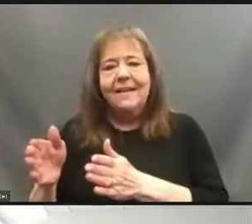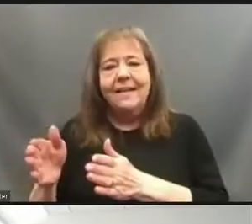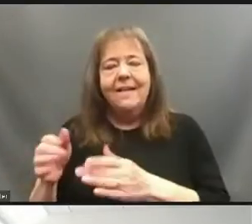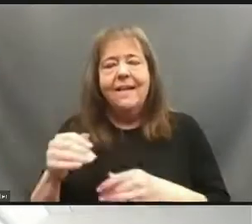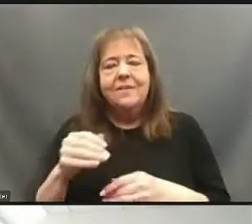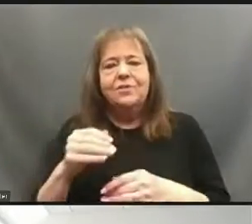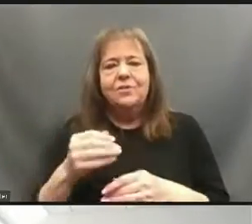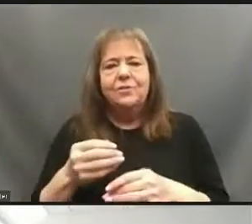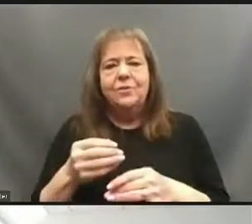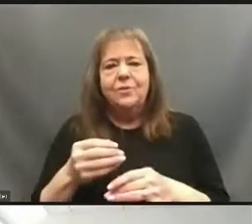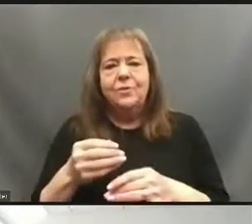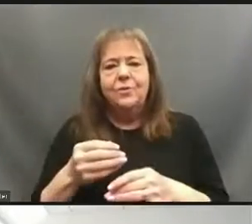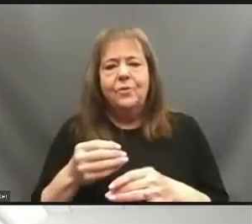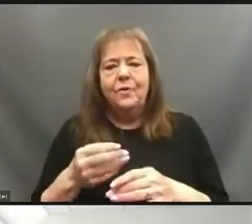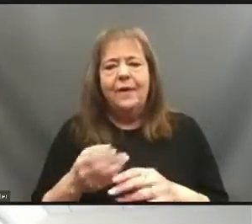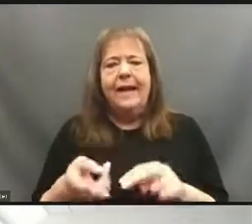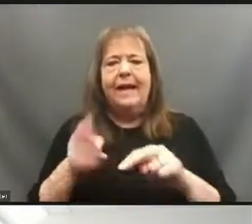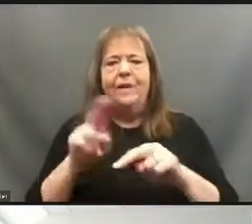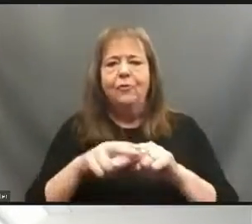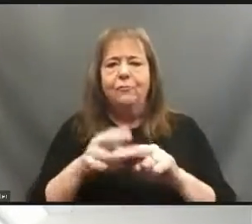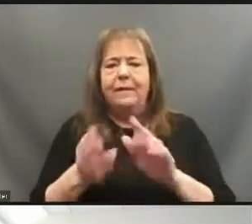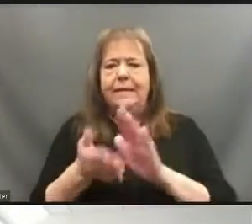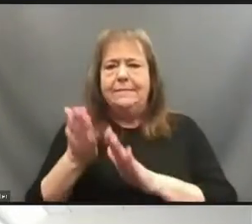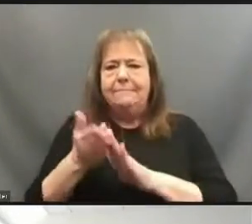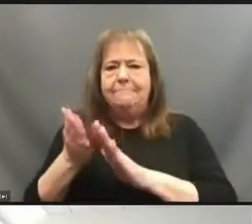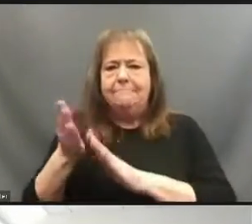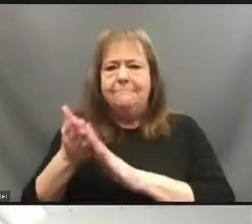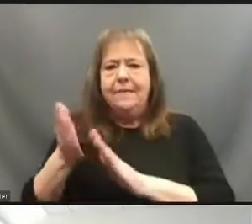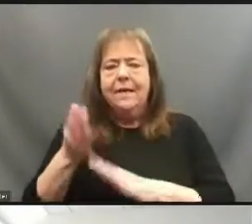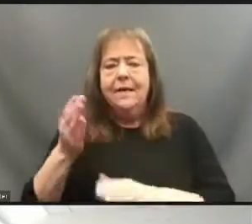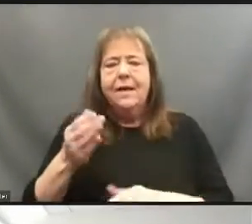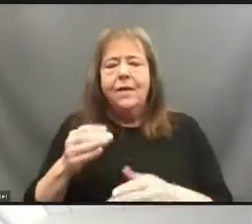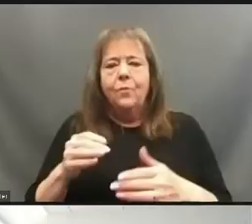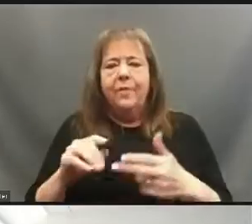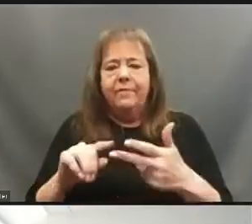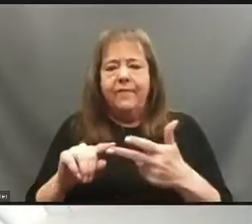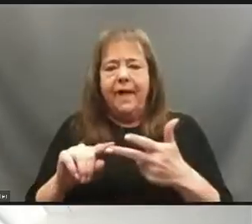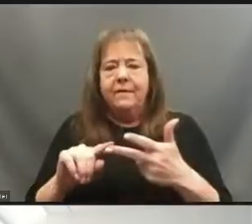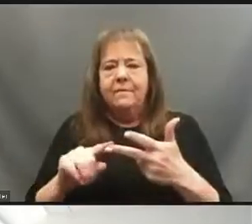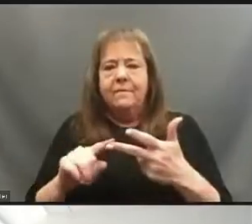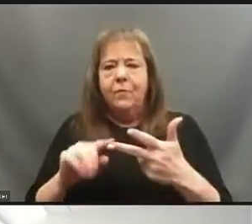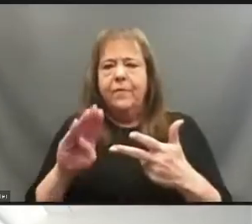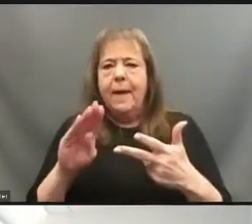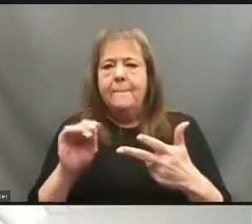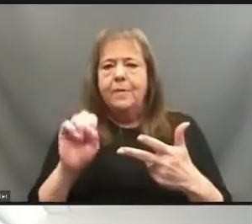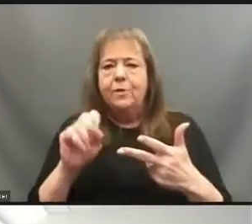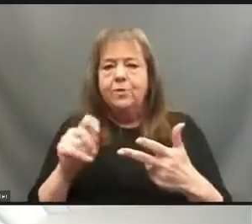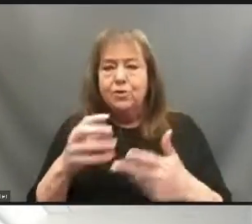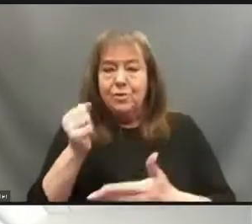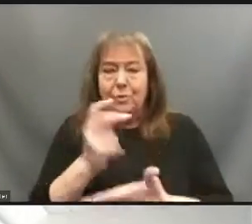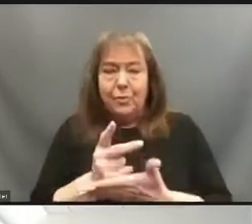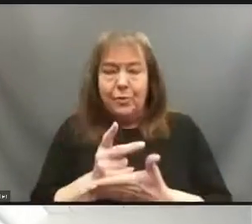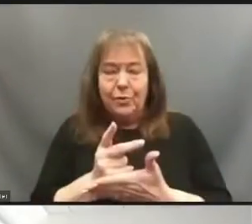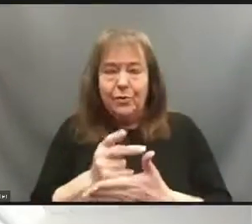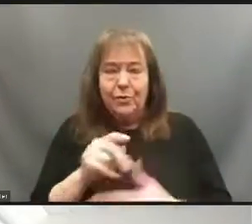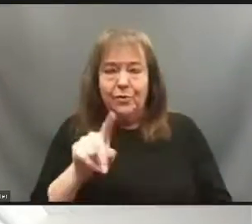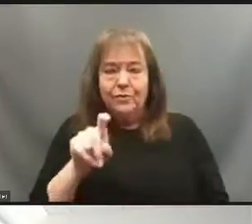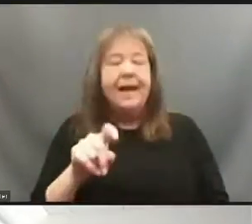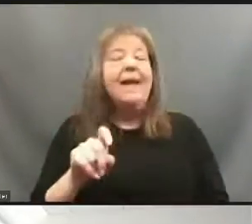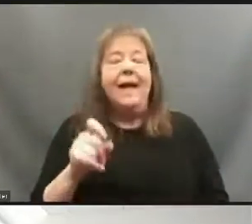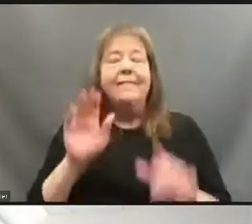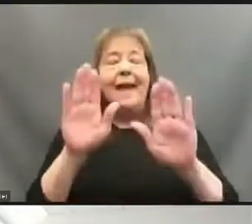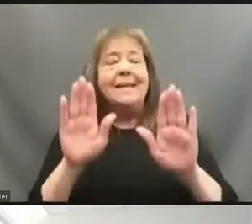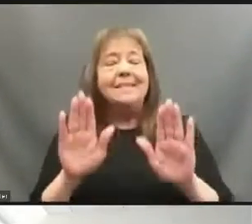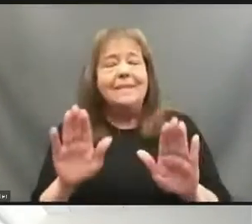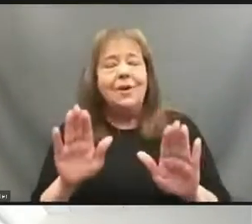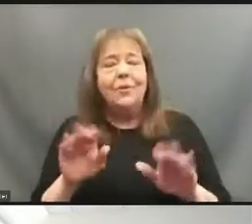the boosters get approved, since the city gave out a lot of Moderna shots before? Yeah, that's a great question.